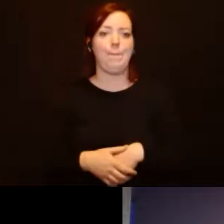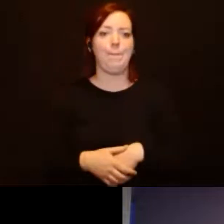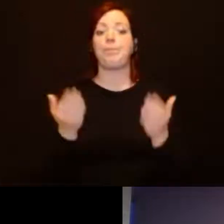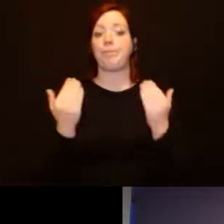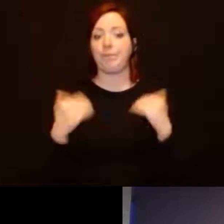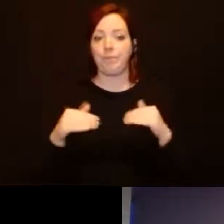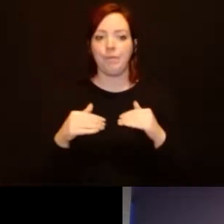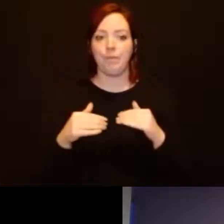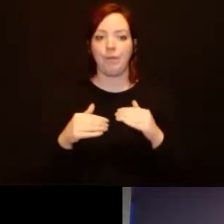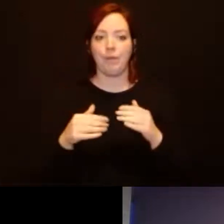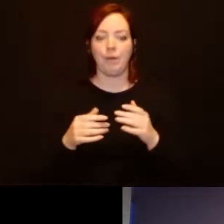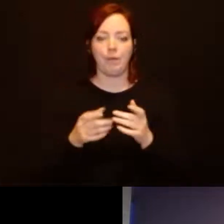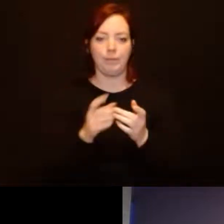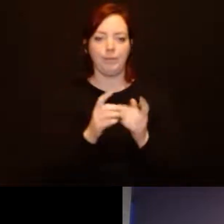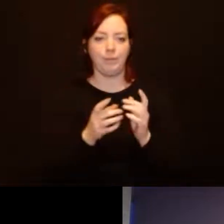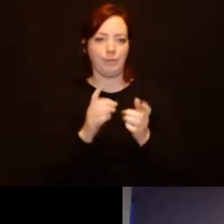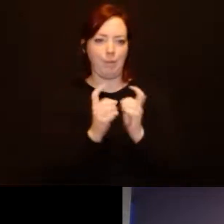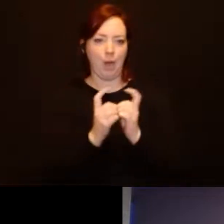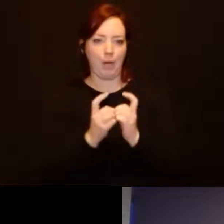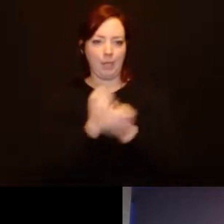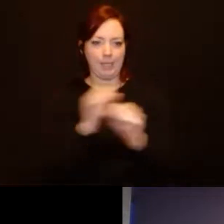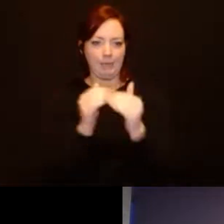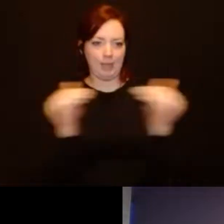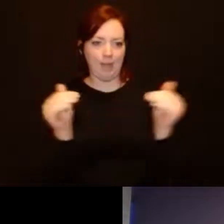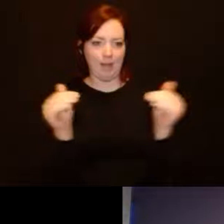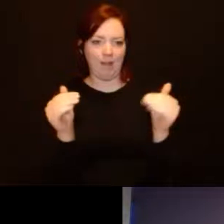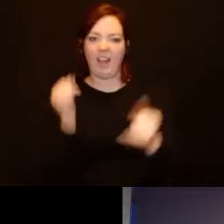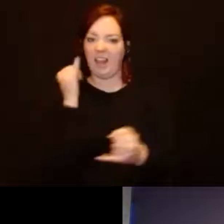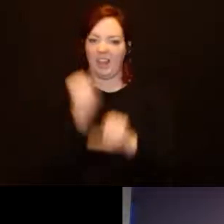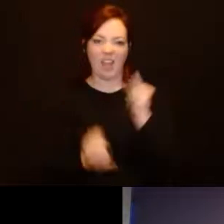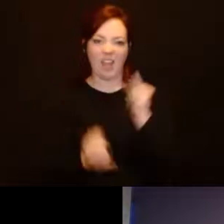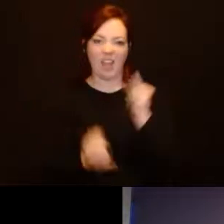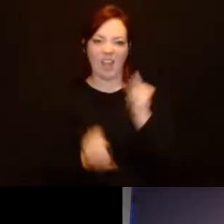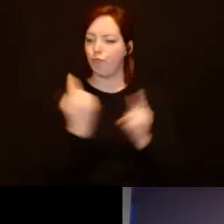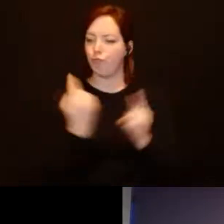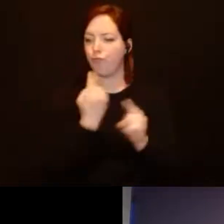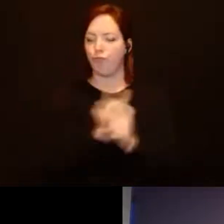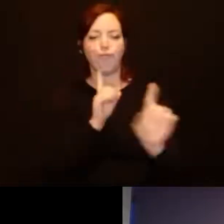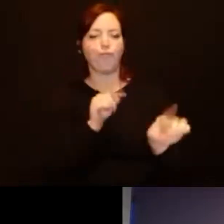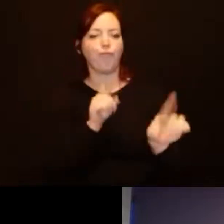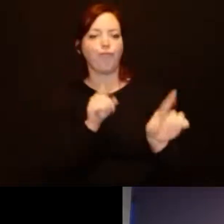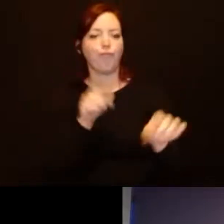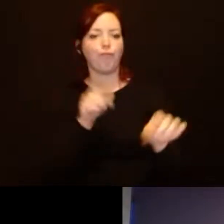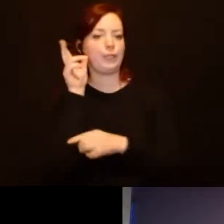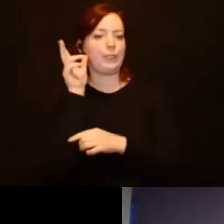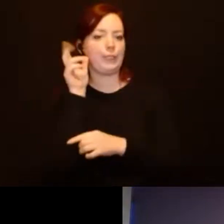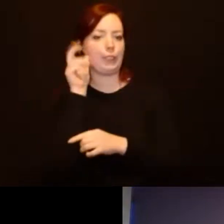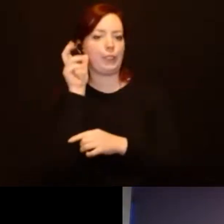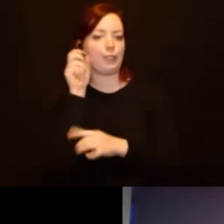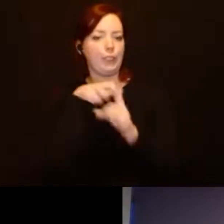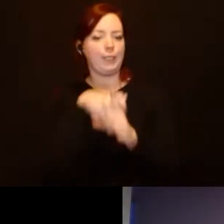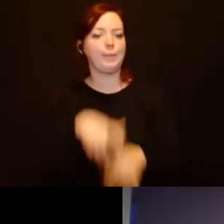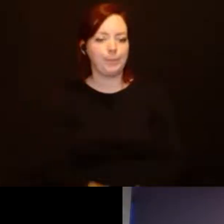last, get regular hearing checkups. So almost all of these are considered possible strategies, with some getting a little